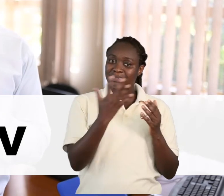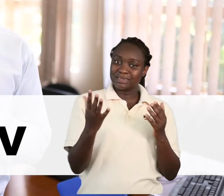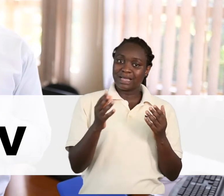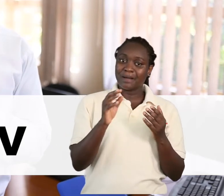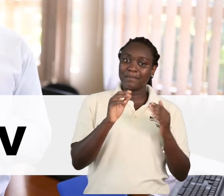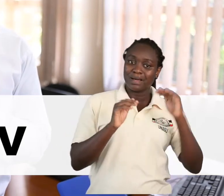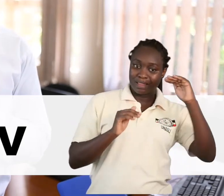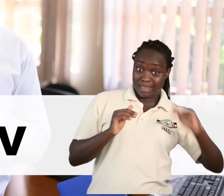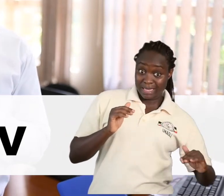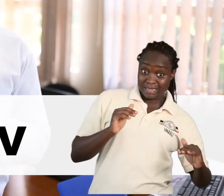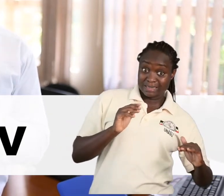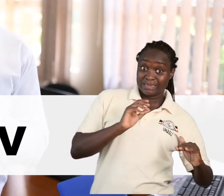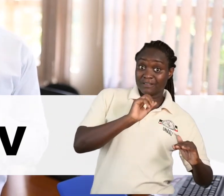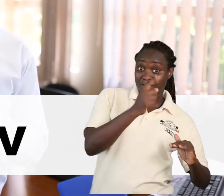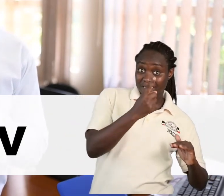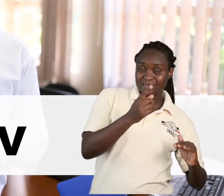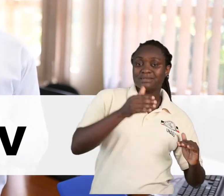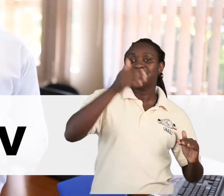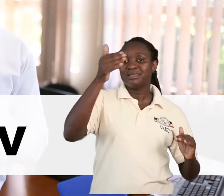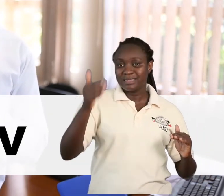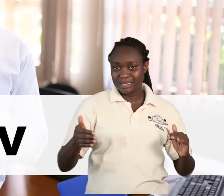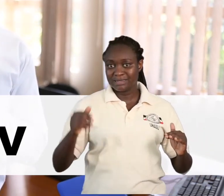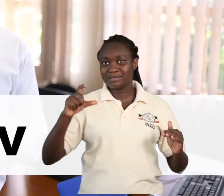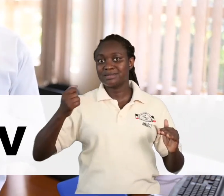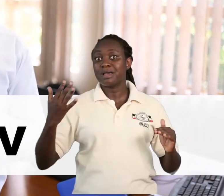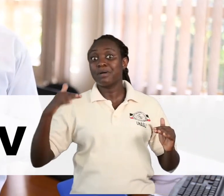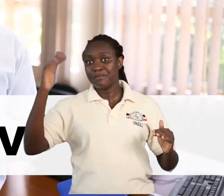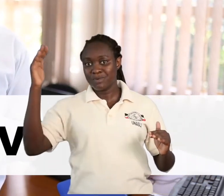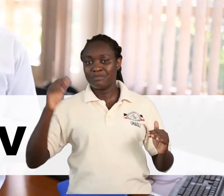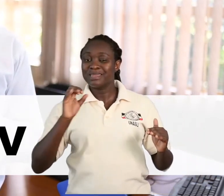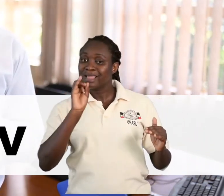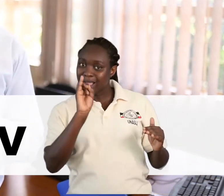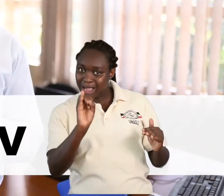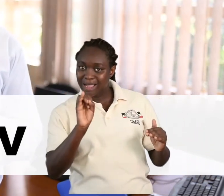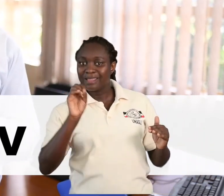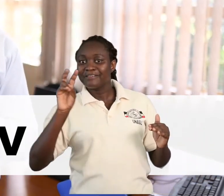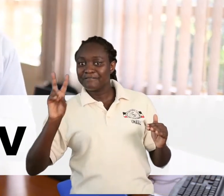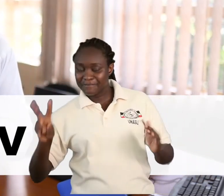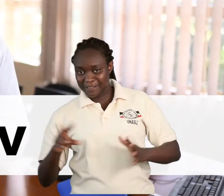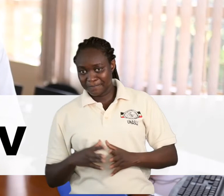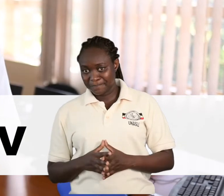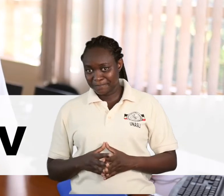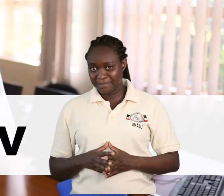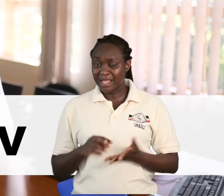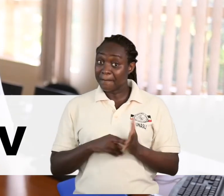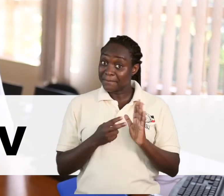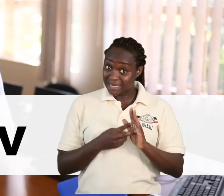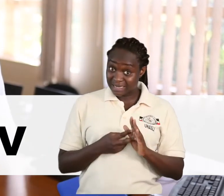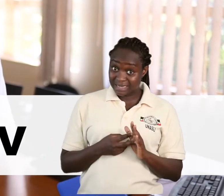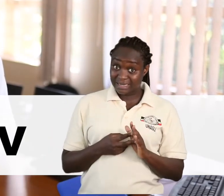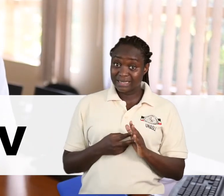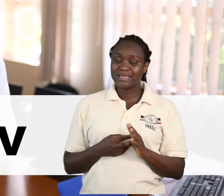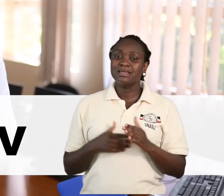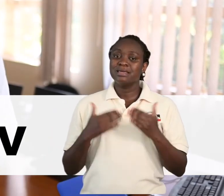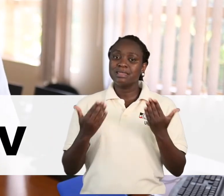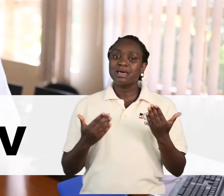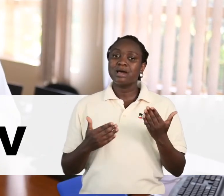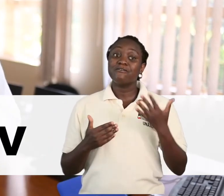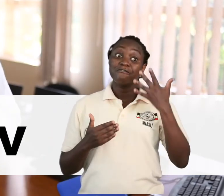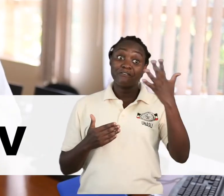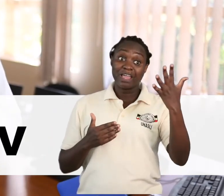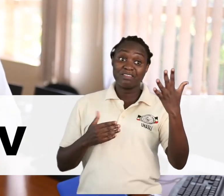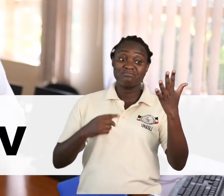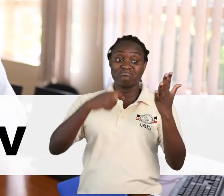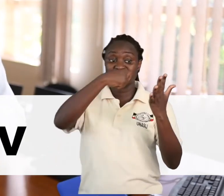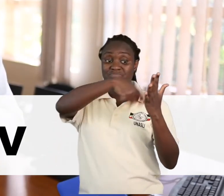numeral. That's why I'm saying it's I, V, implying that I am going to subtract 1 from